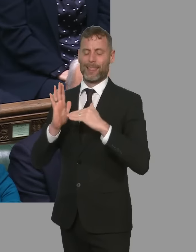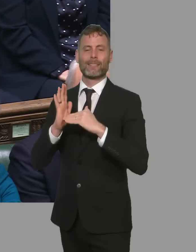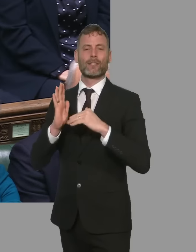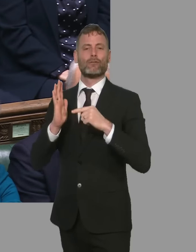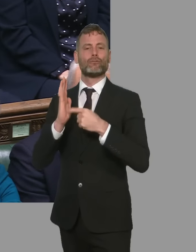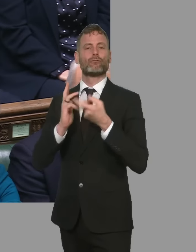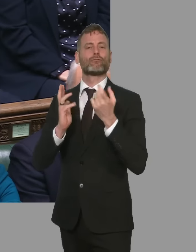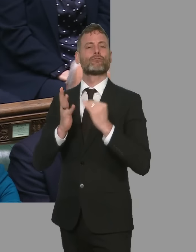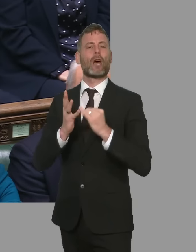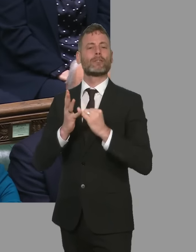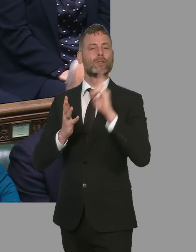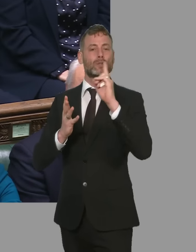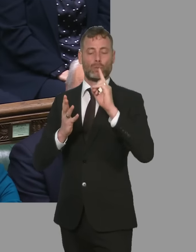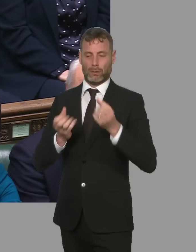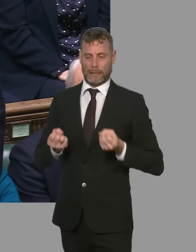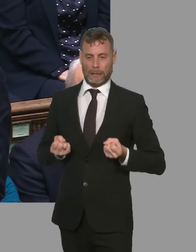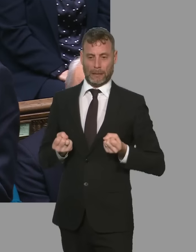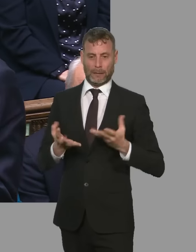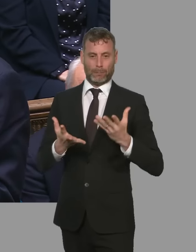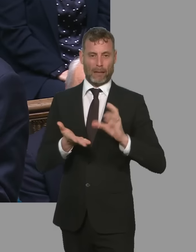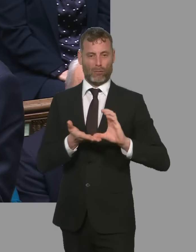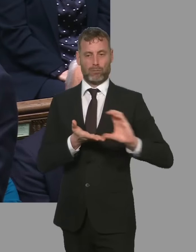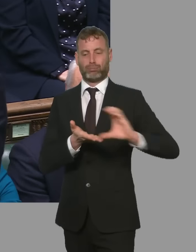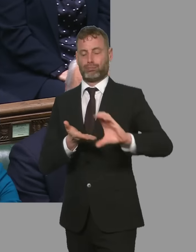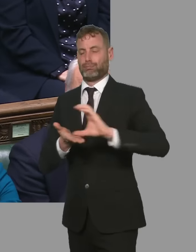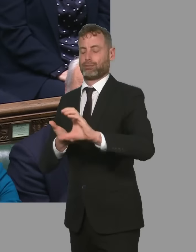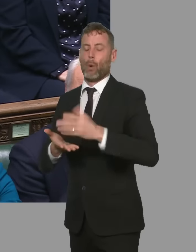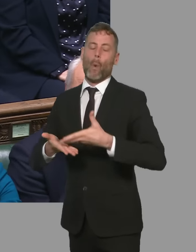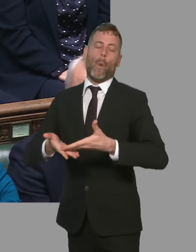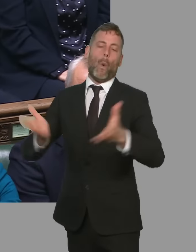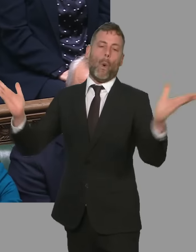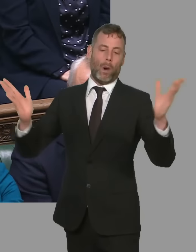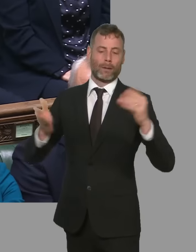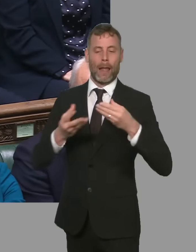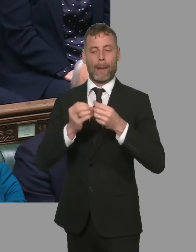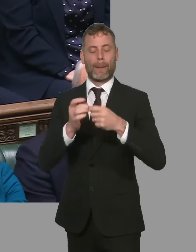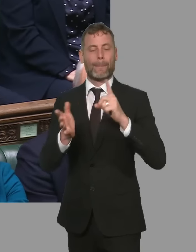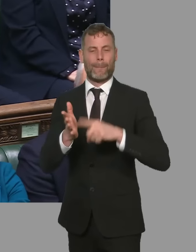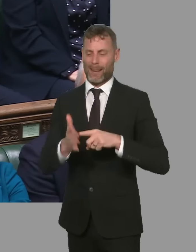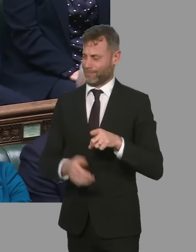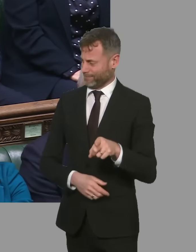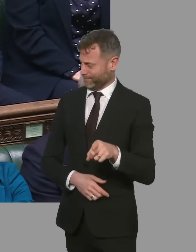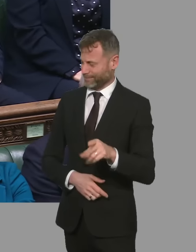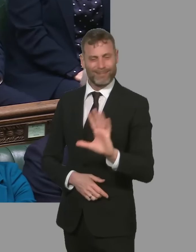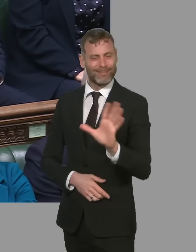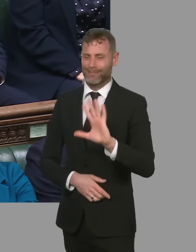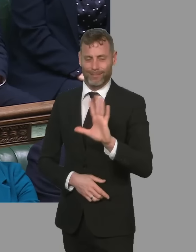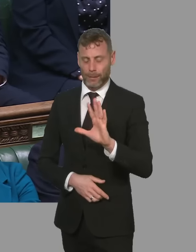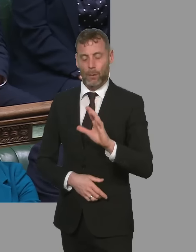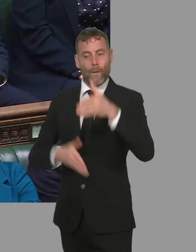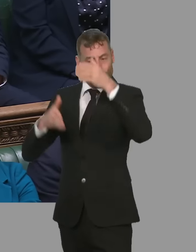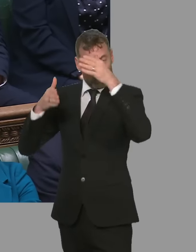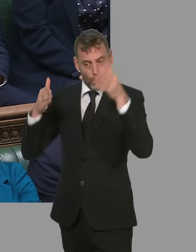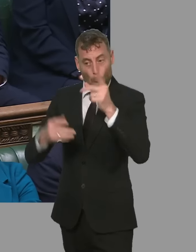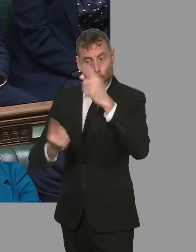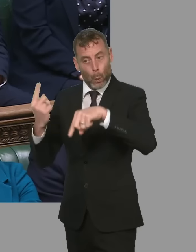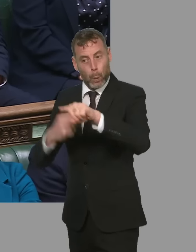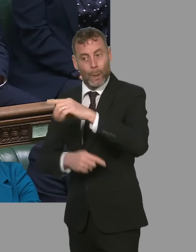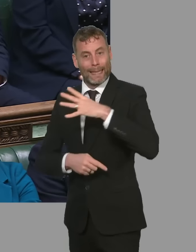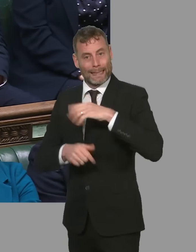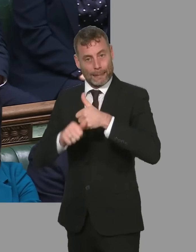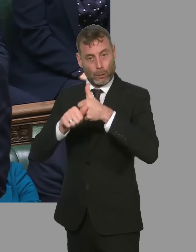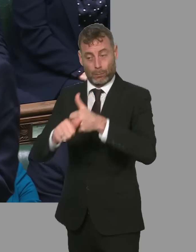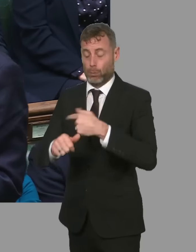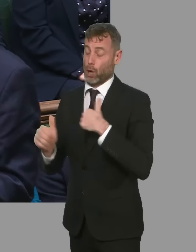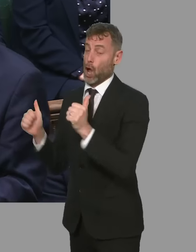don't get benefits, who already face a cost of living crisis. So can the Prime Minister at least guarantee